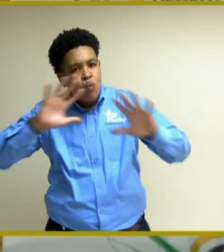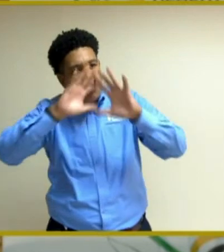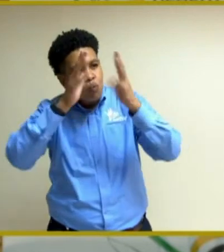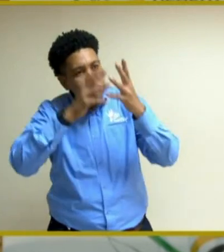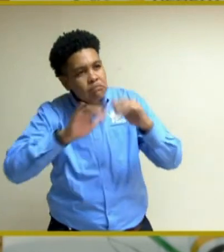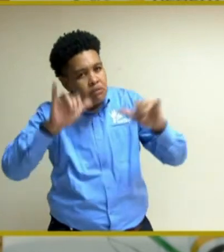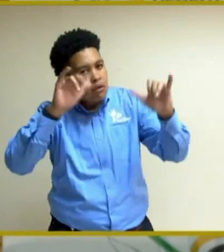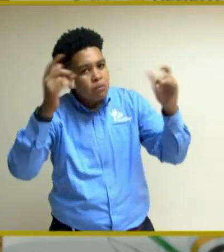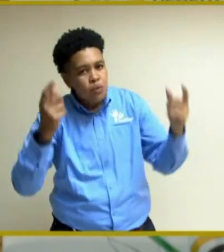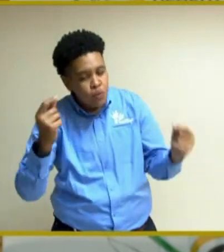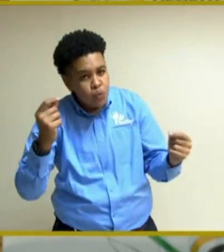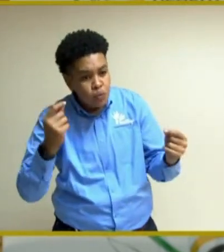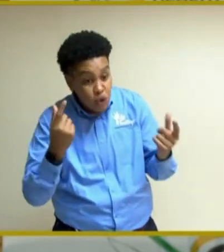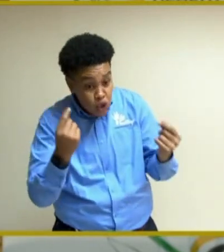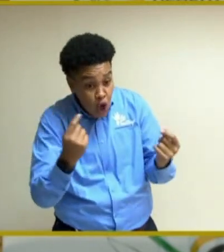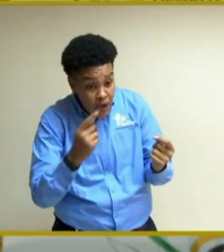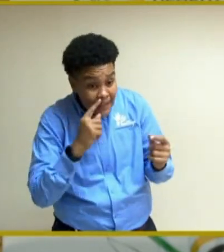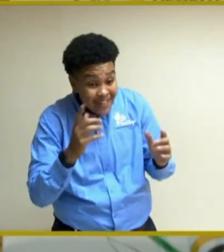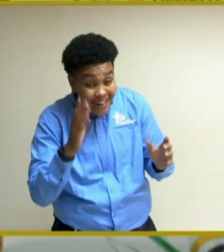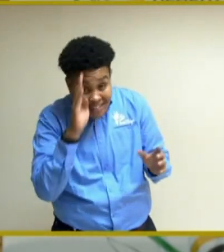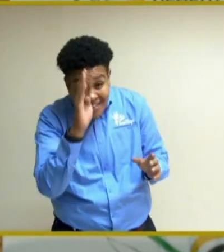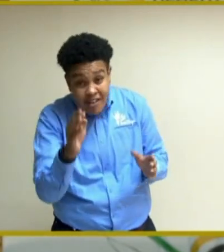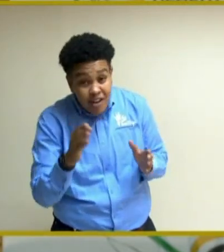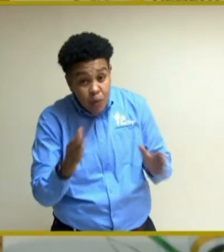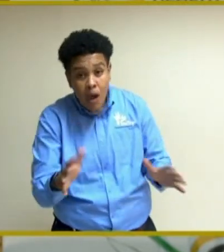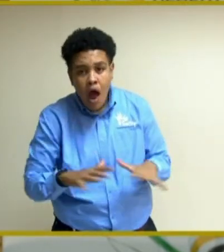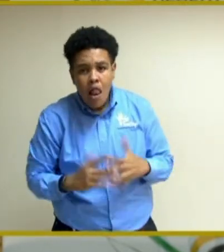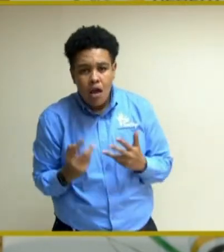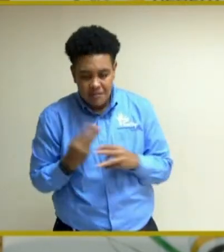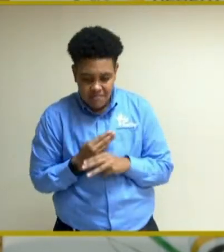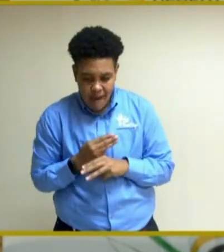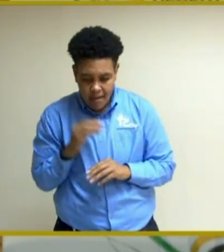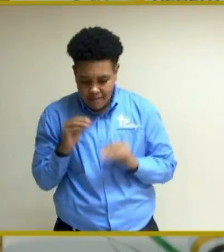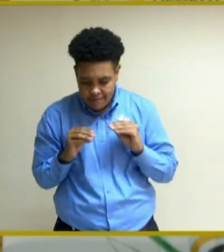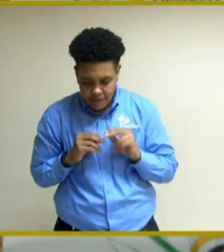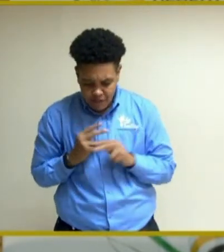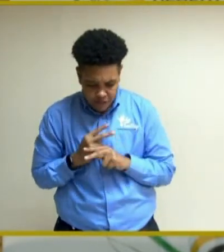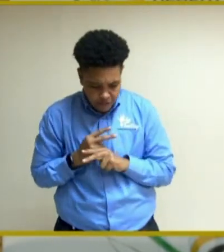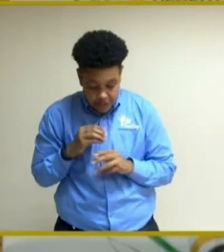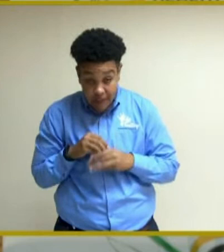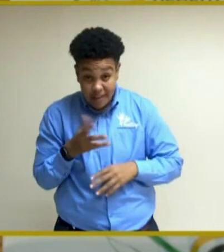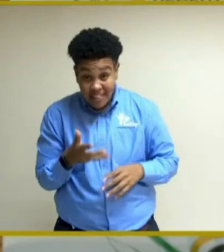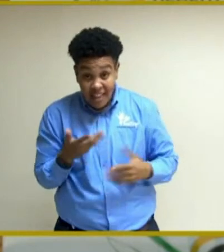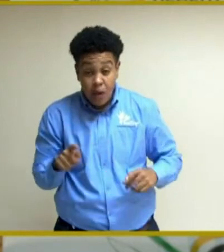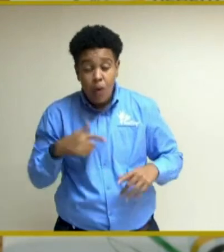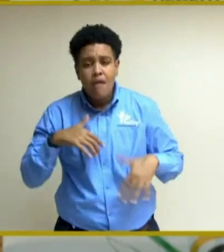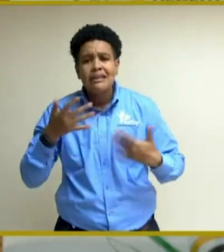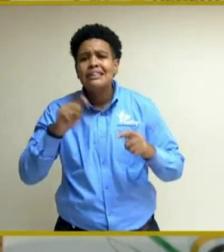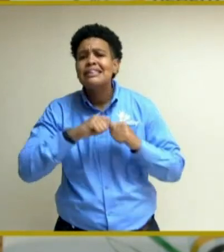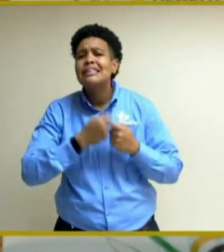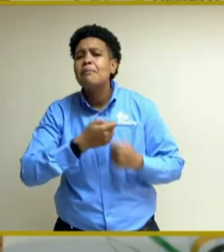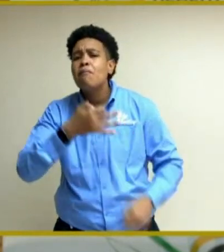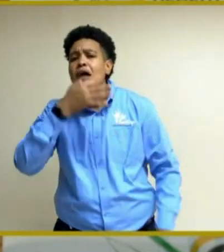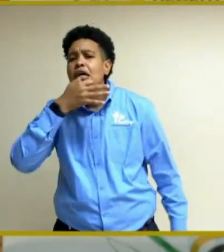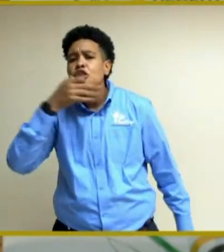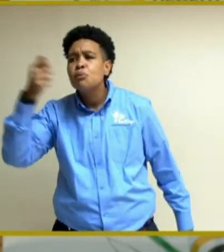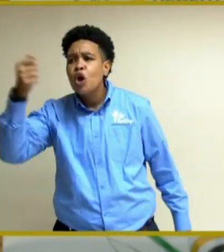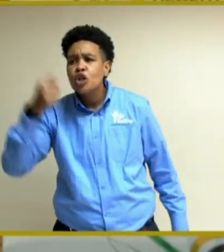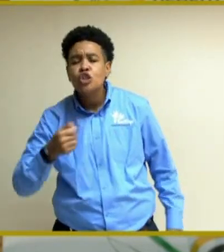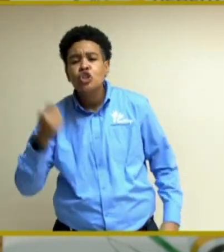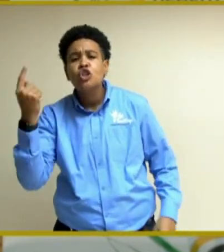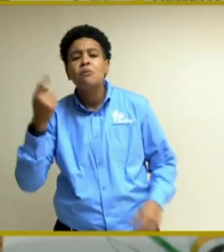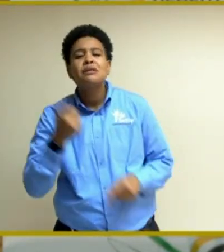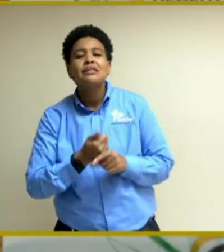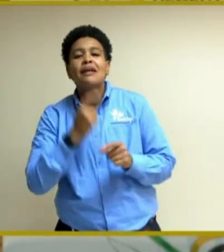calculation that goes into it. And what we have done is ask for a team of experts, including someone who is at